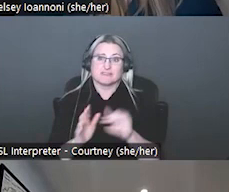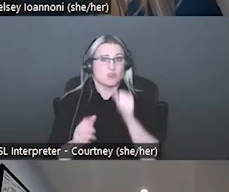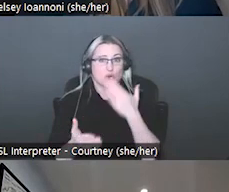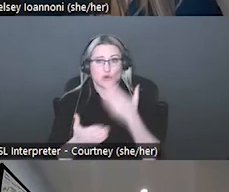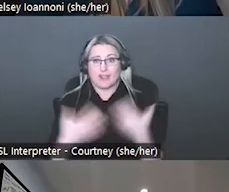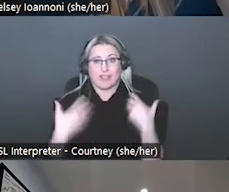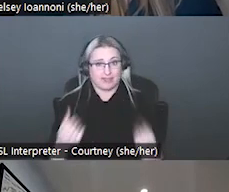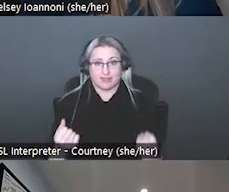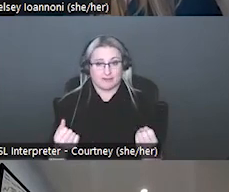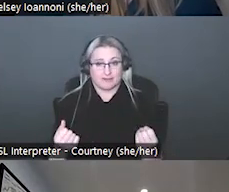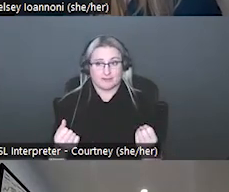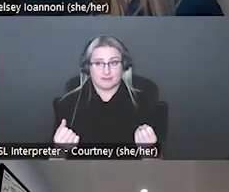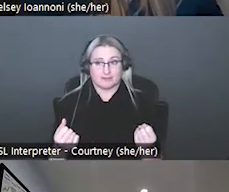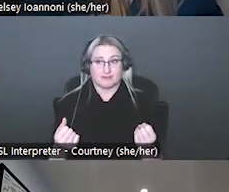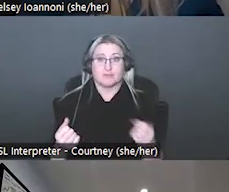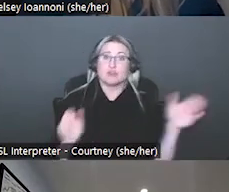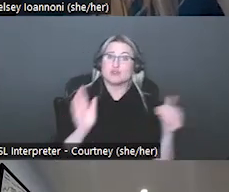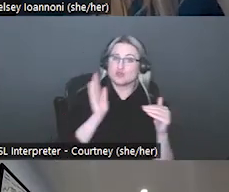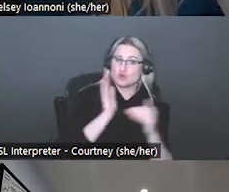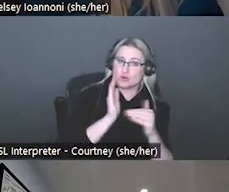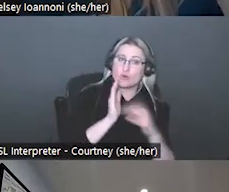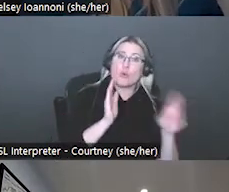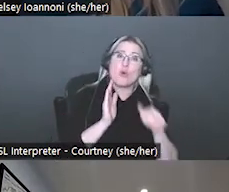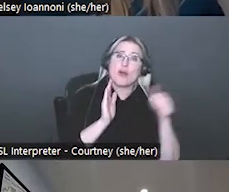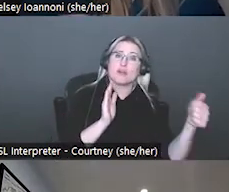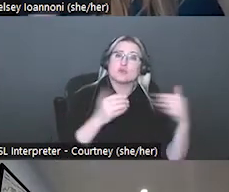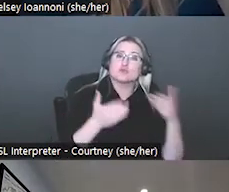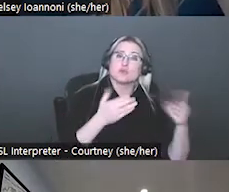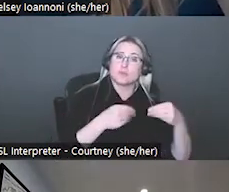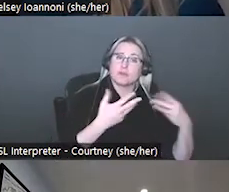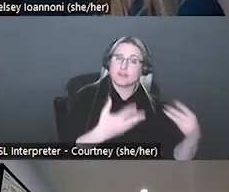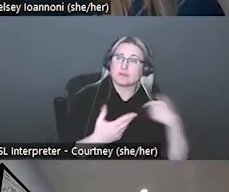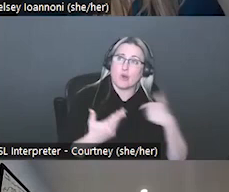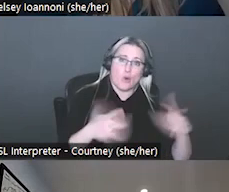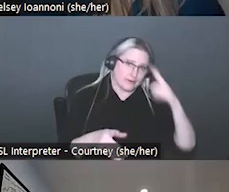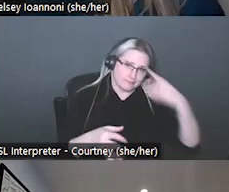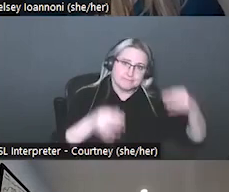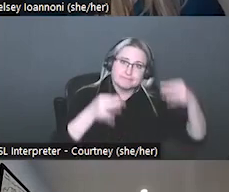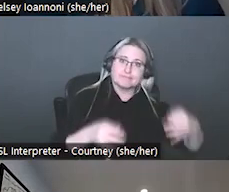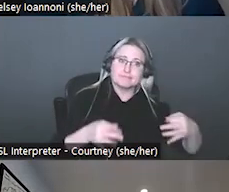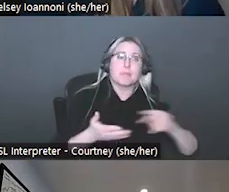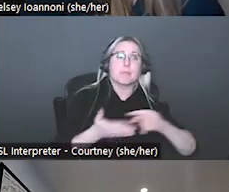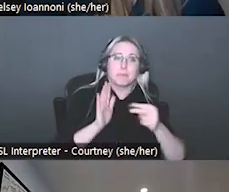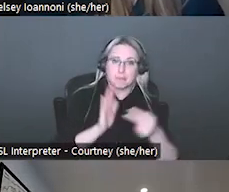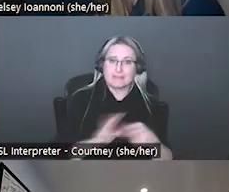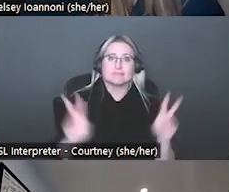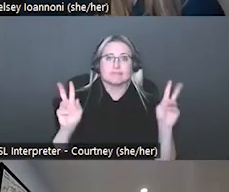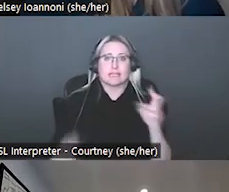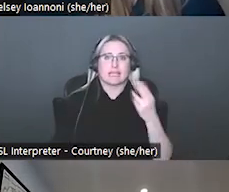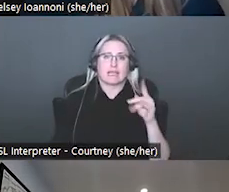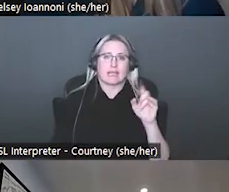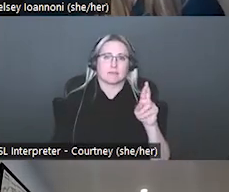entrenchment does not disappear with physicians or other service providers, resulting in this hyper-invisibility of fat women in healthcare